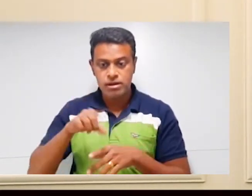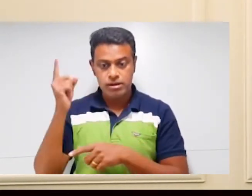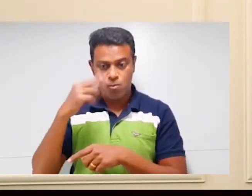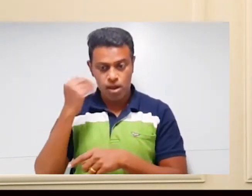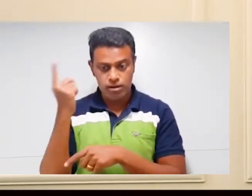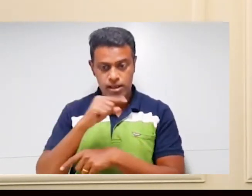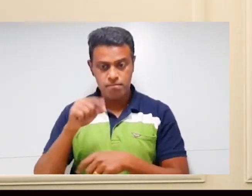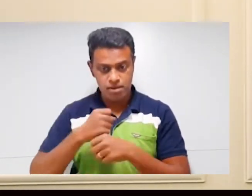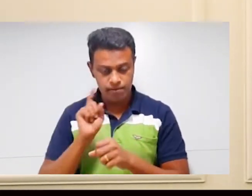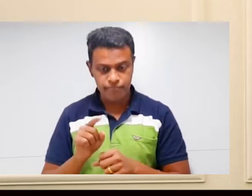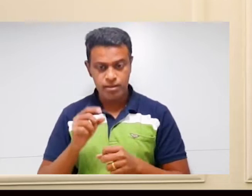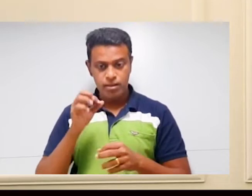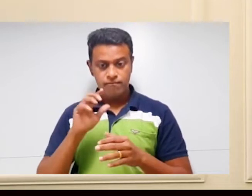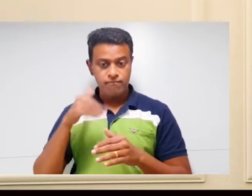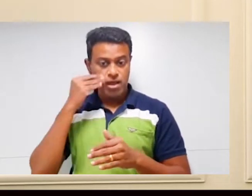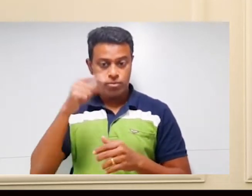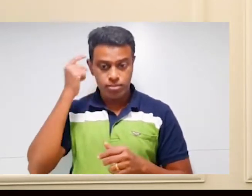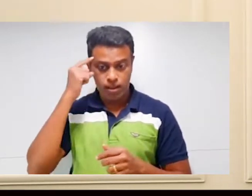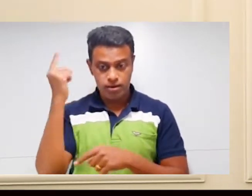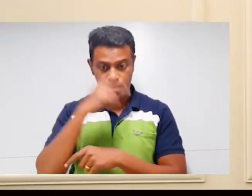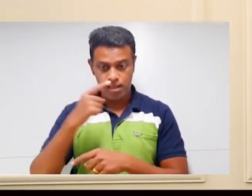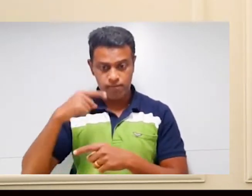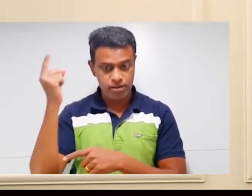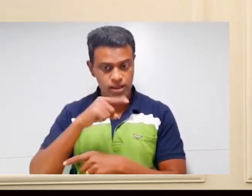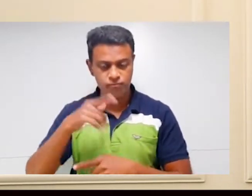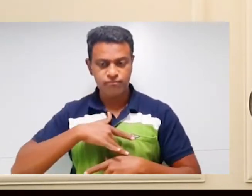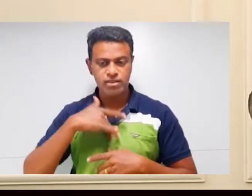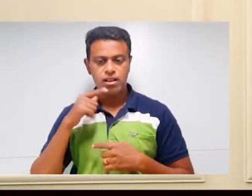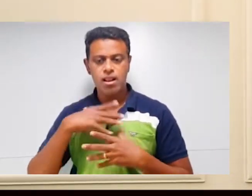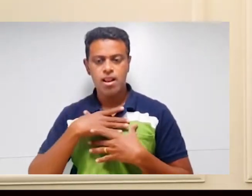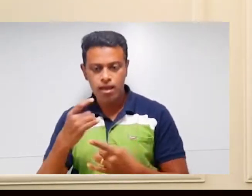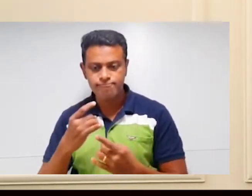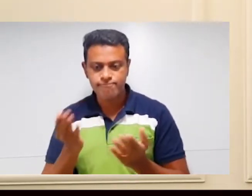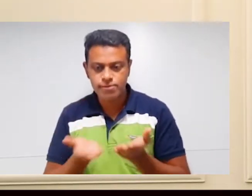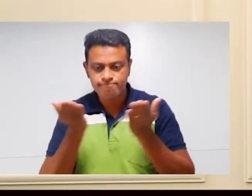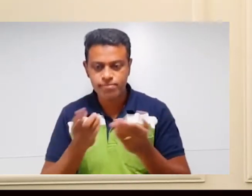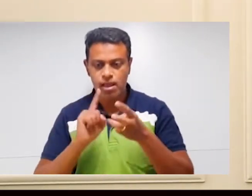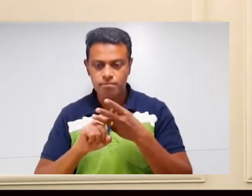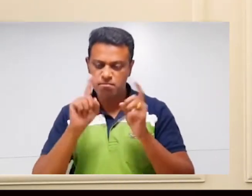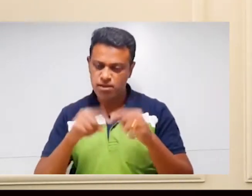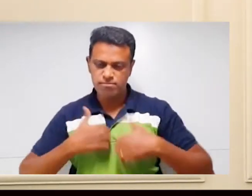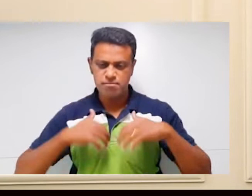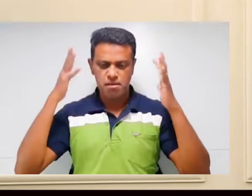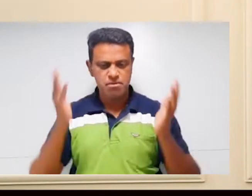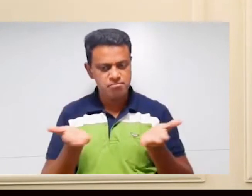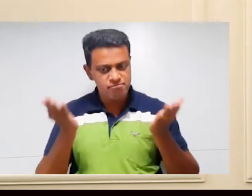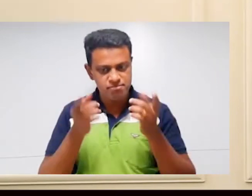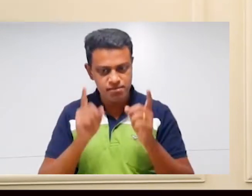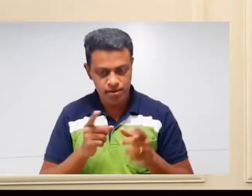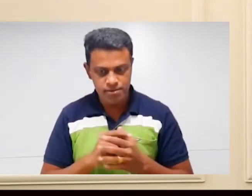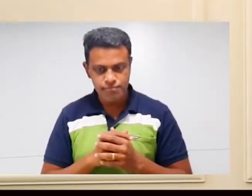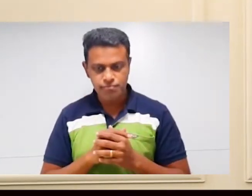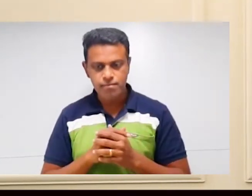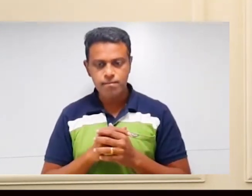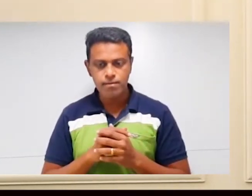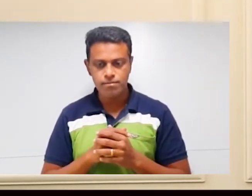created. When you think that, okay, fine, every day you feel that employees should appreciate it. But when was the last time